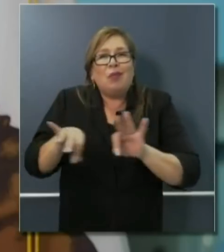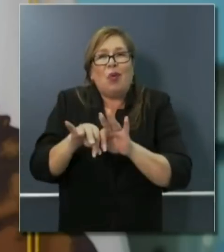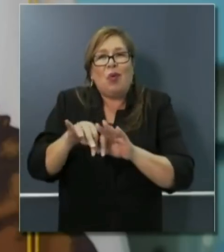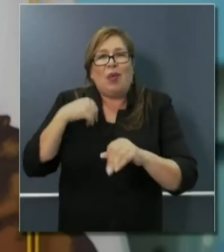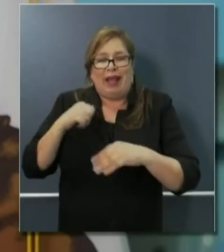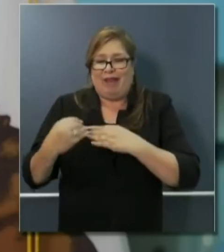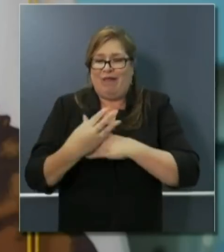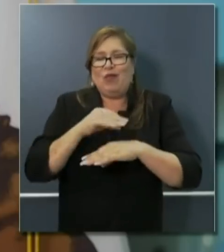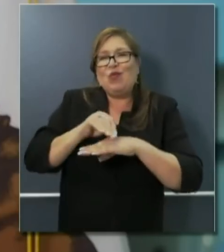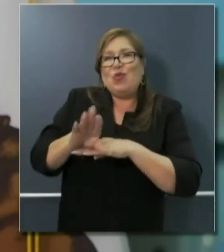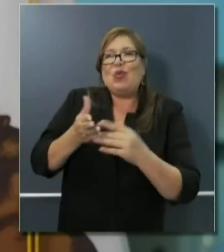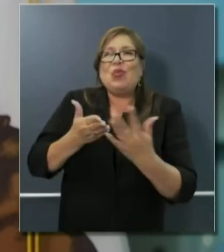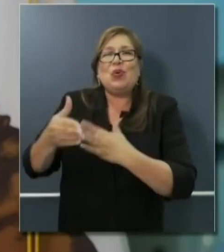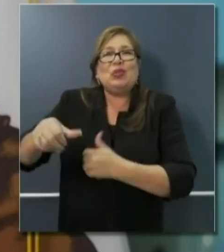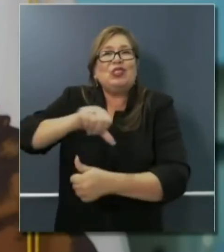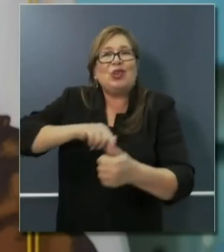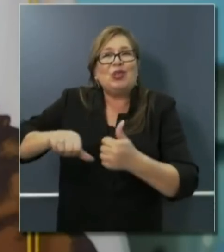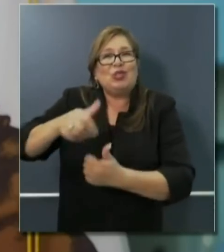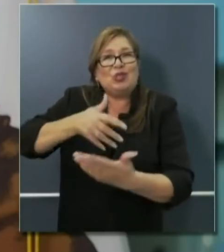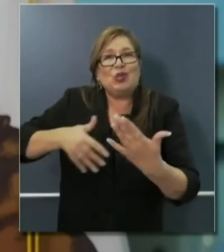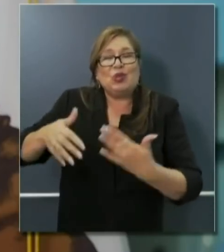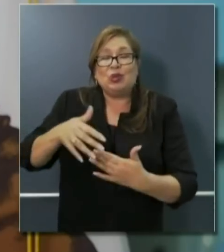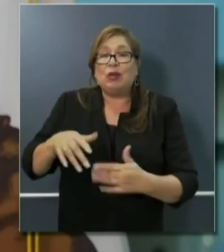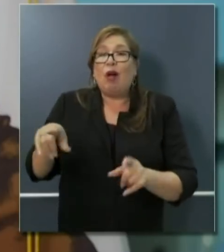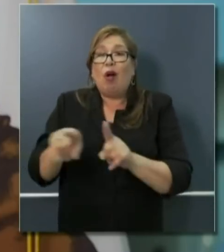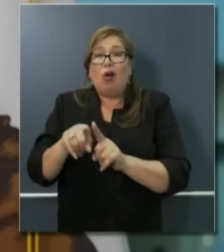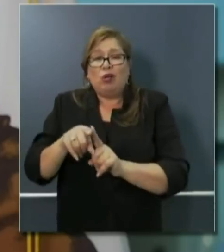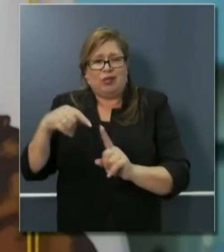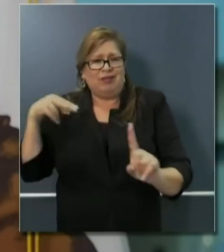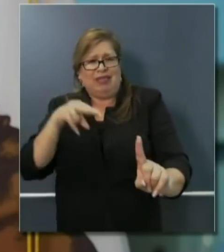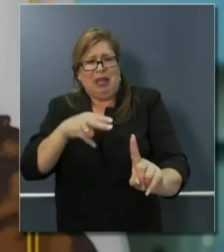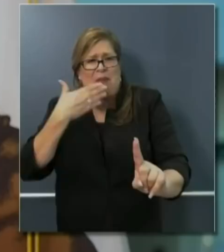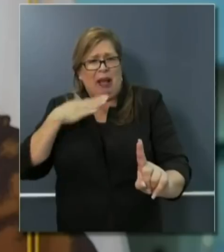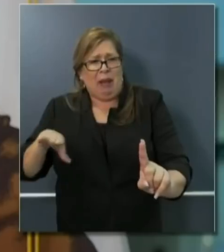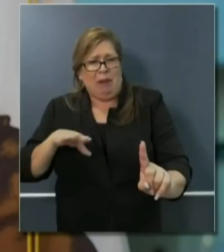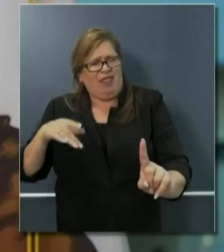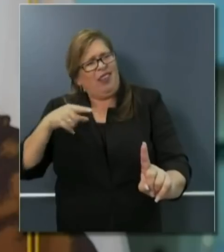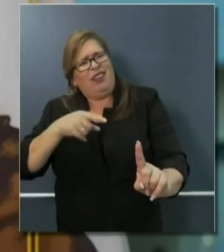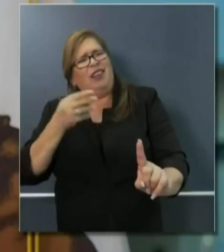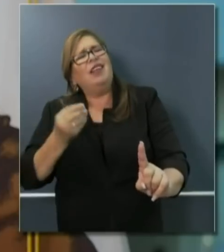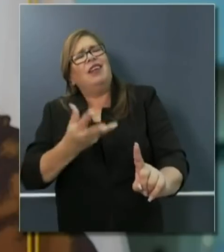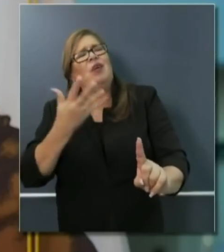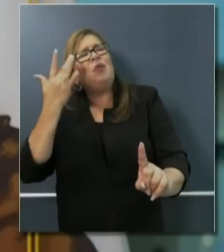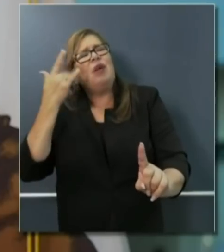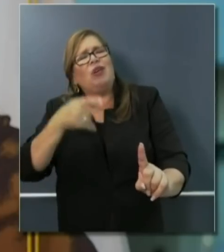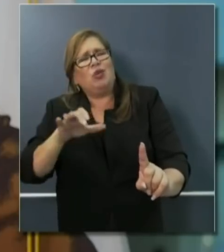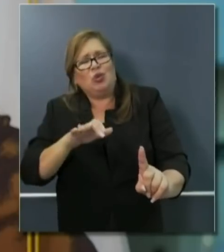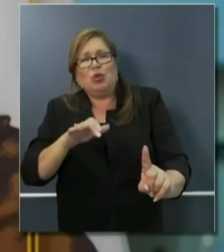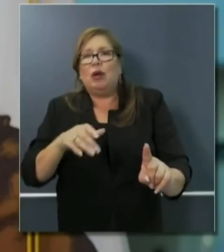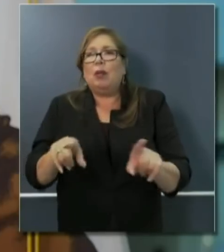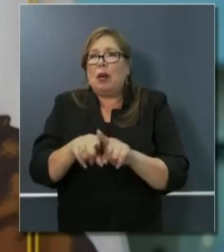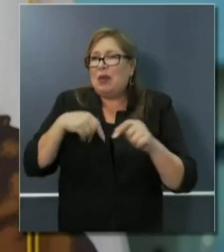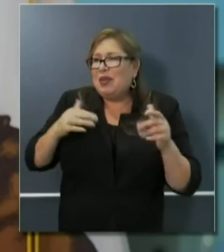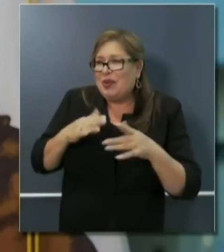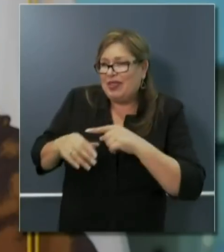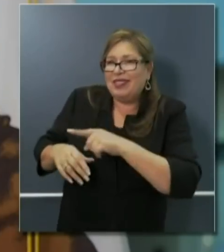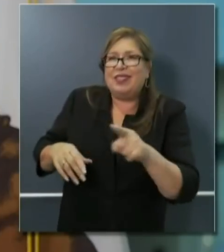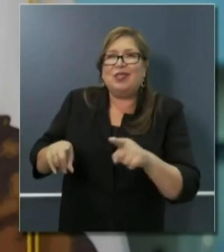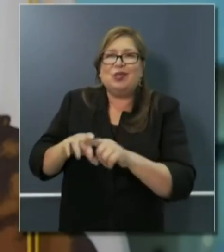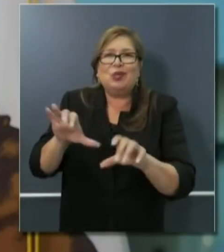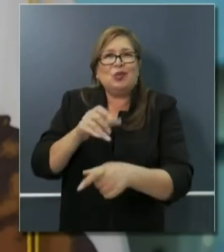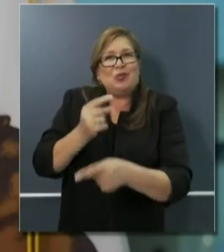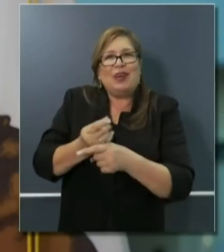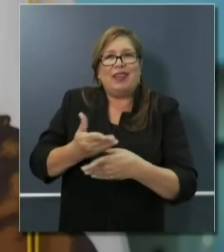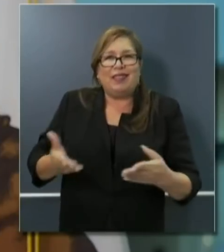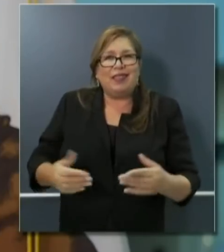influential, meaning other people just pointing bad behavior out and encouraging people to do the right thing. But we've done these soft closures of our parks